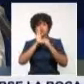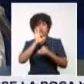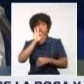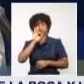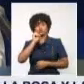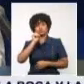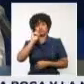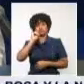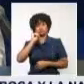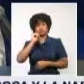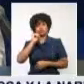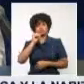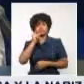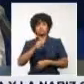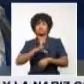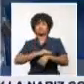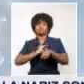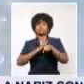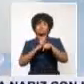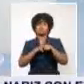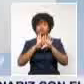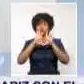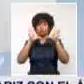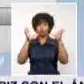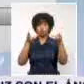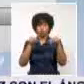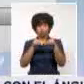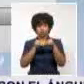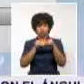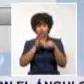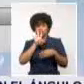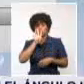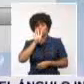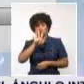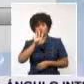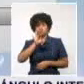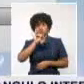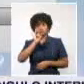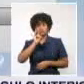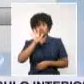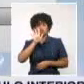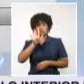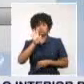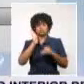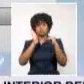41,806 cases for the total of